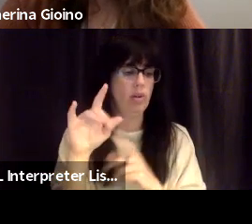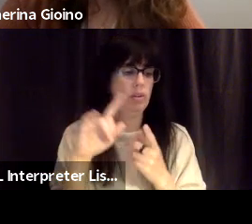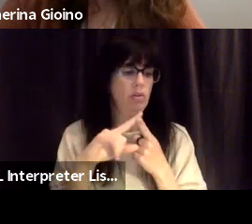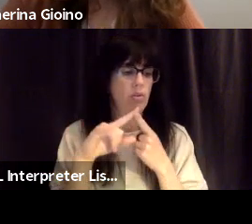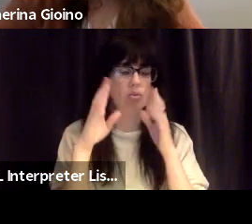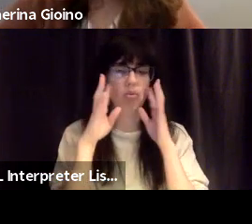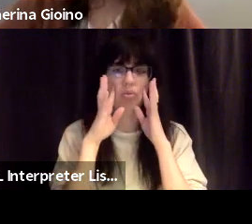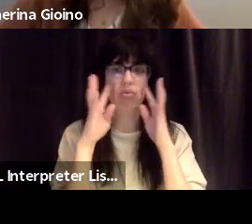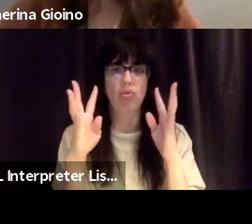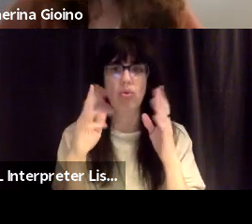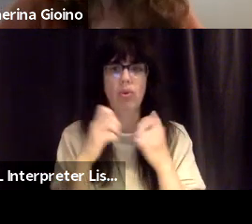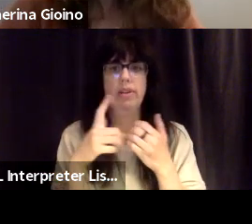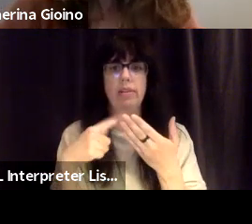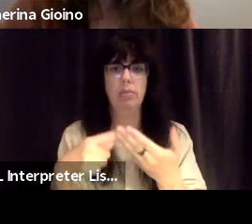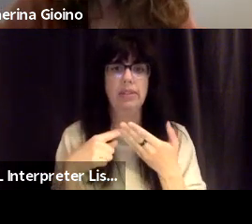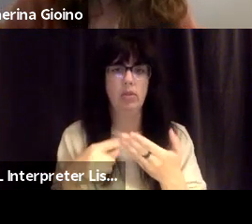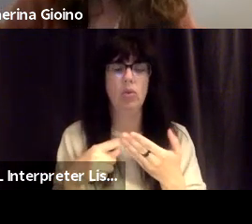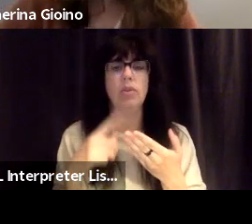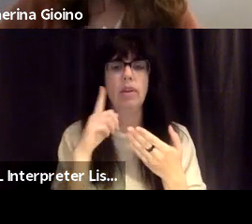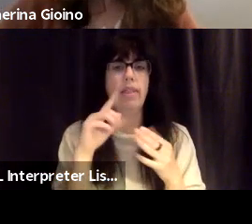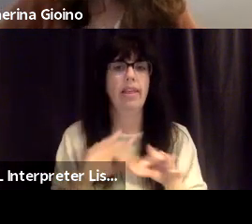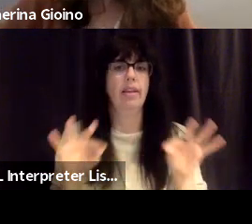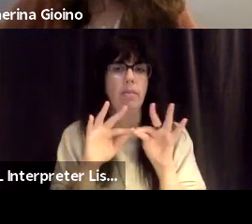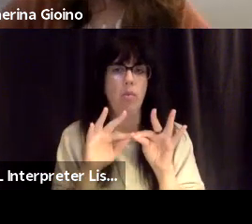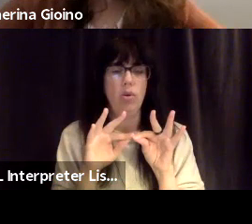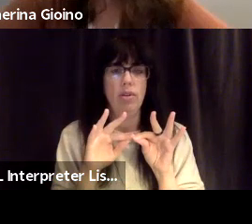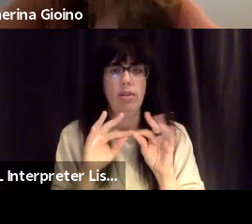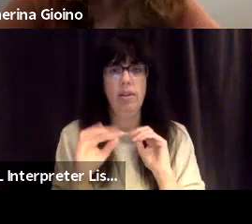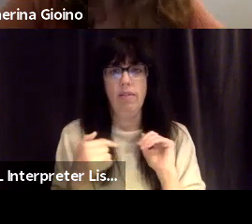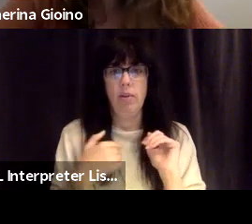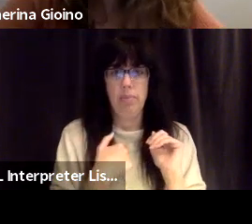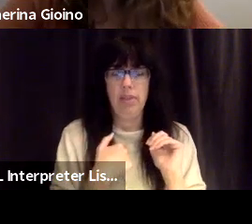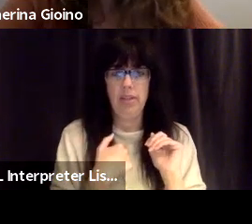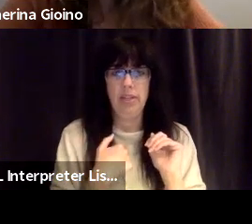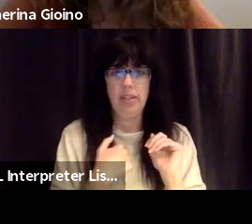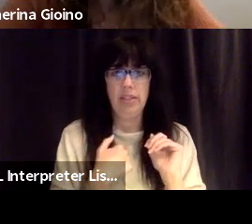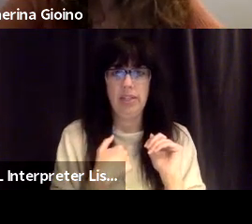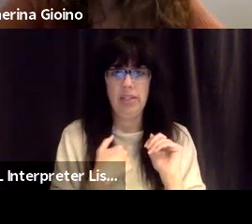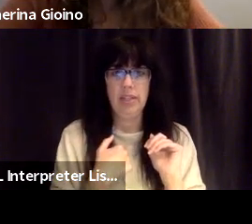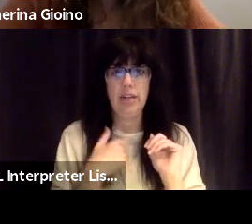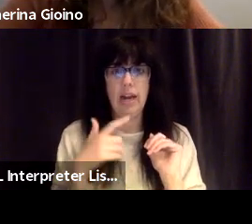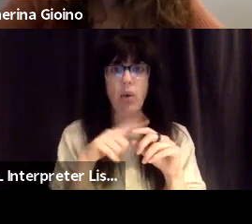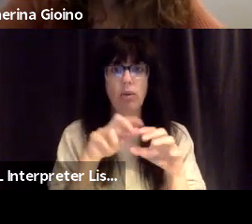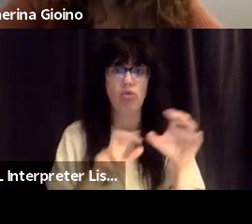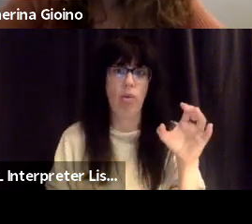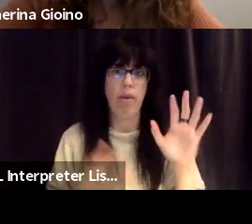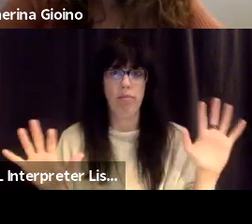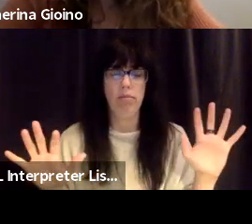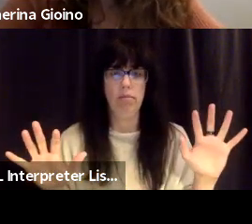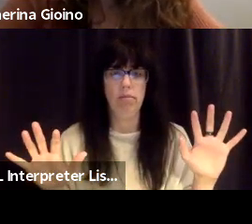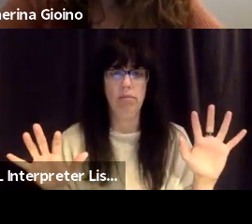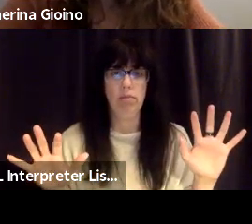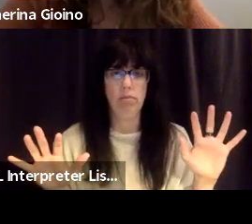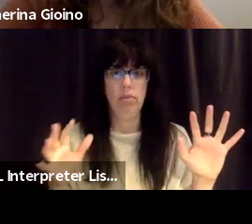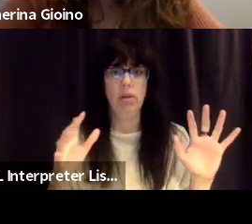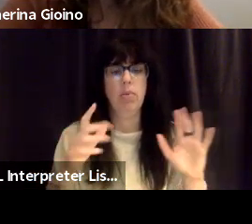some discourse here because I think it's really important. Like, listen, if it were me, if I were in a position, I'd drop out of the race. But we're at